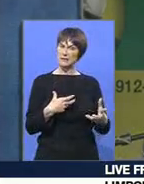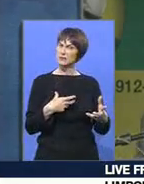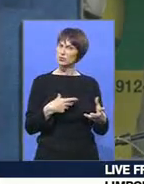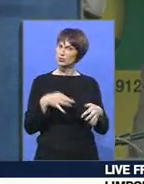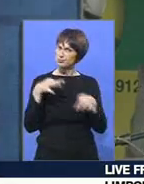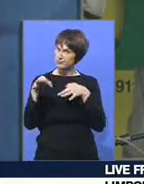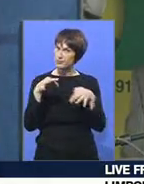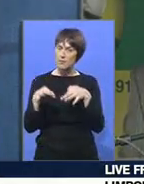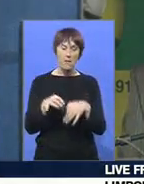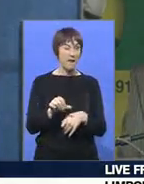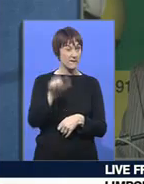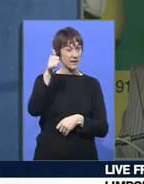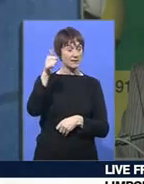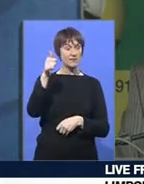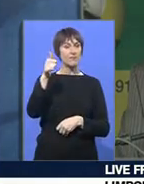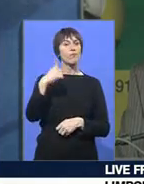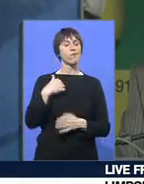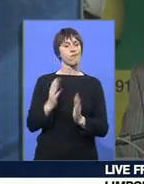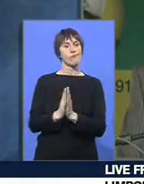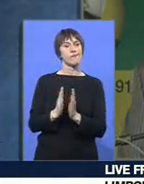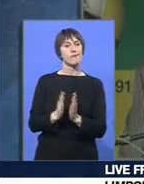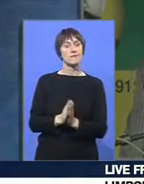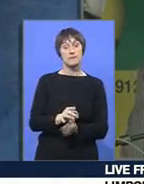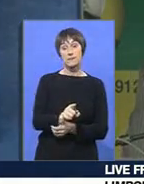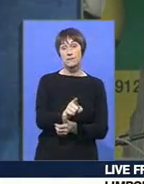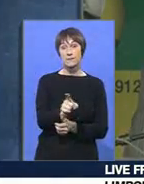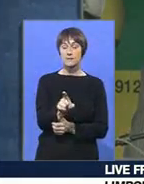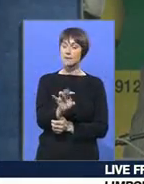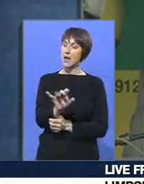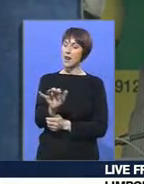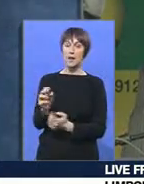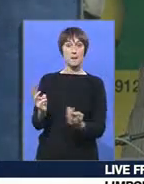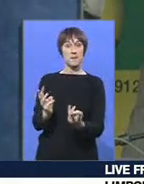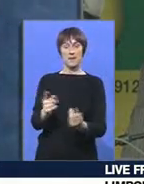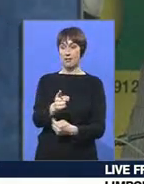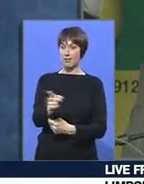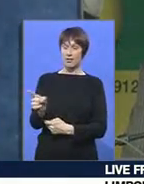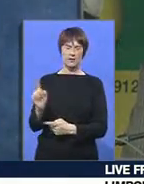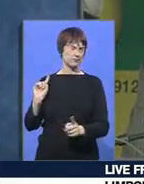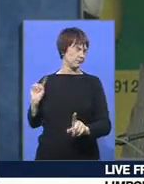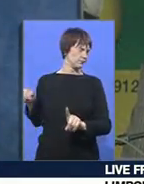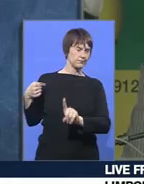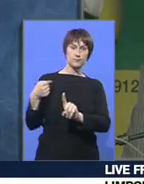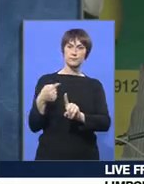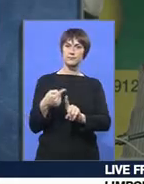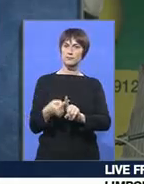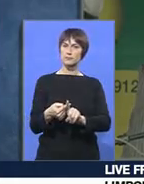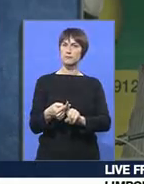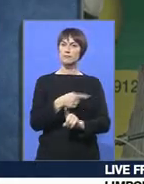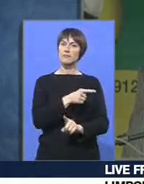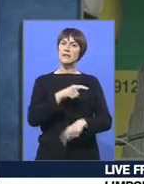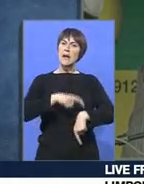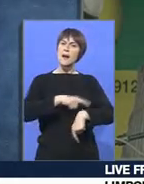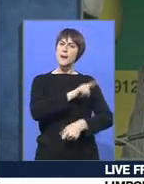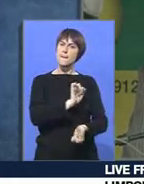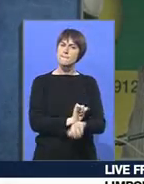the millions who stood by Madiba and the ANC throughout his